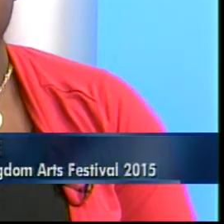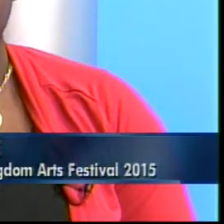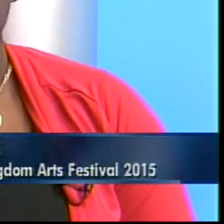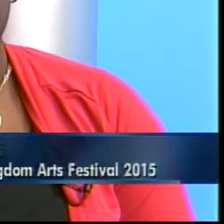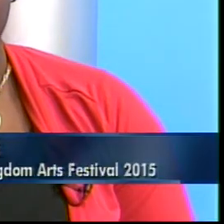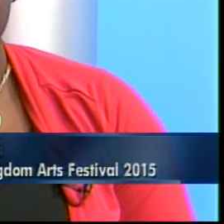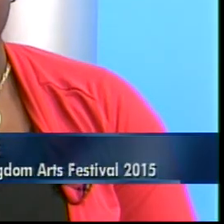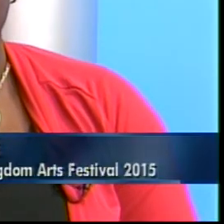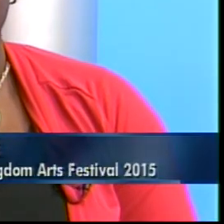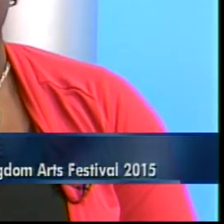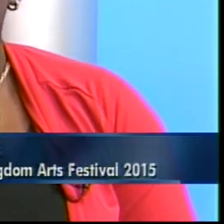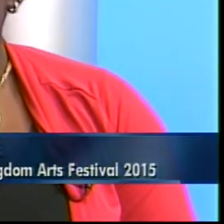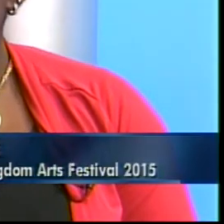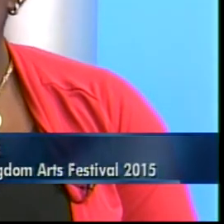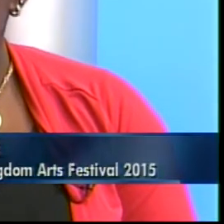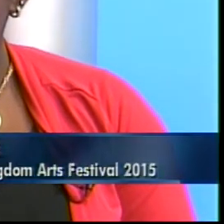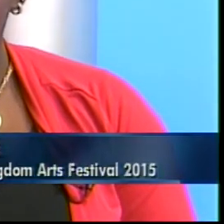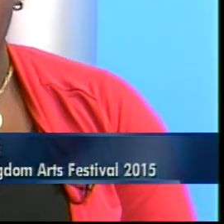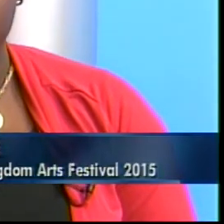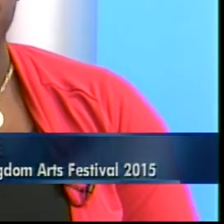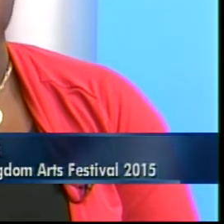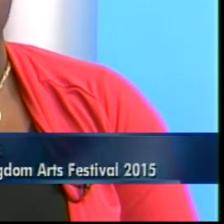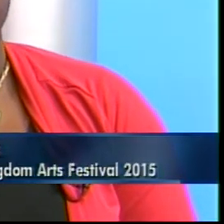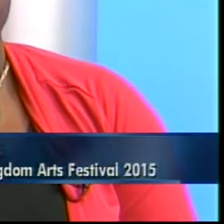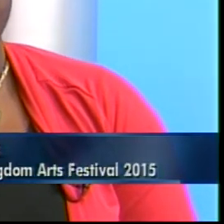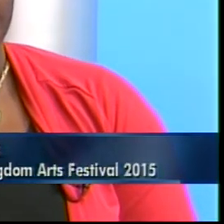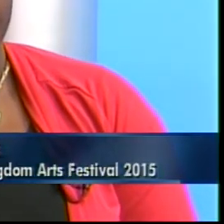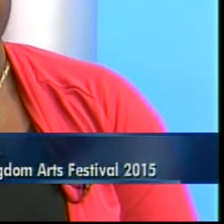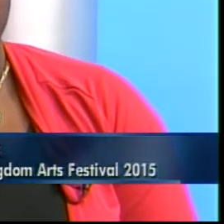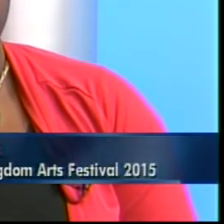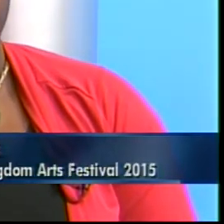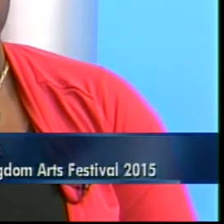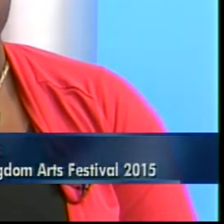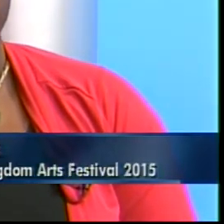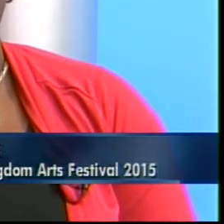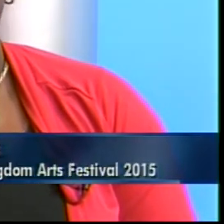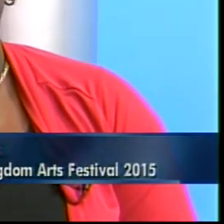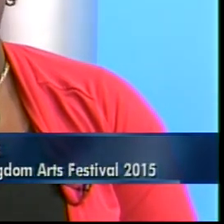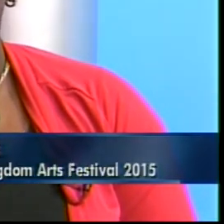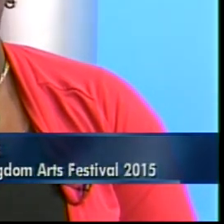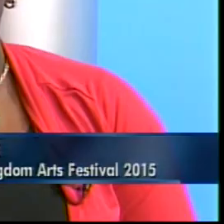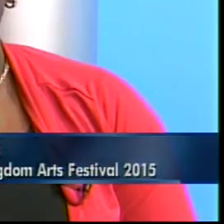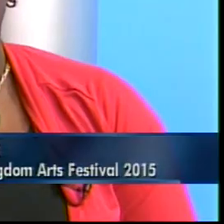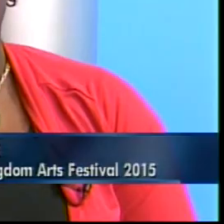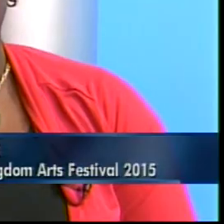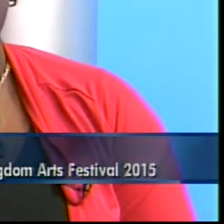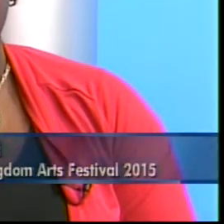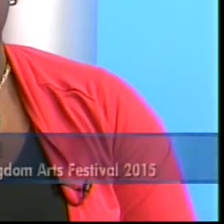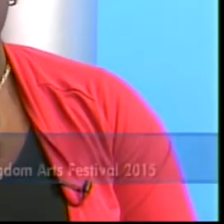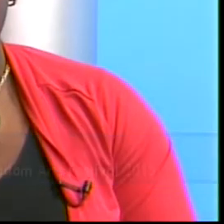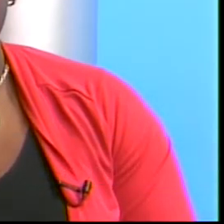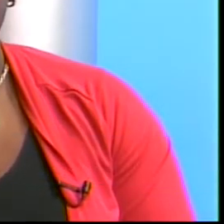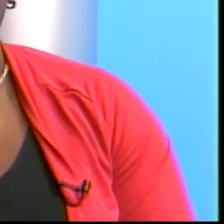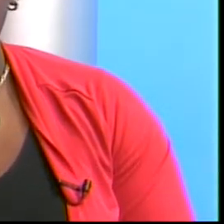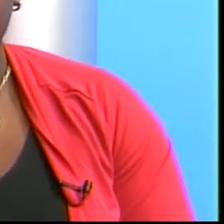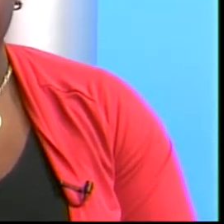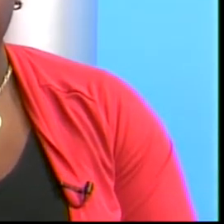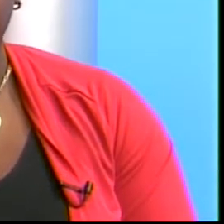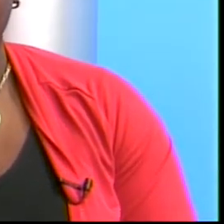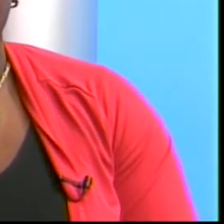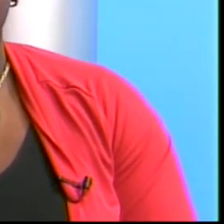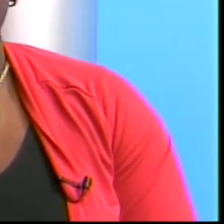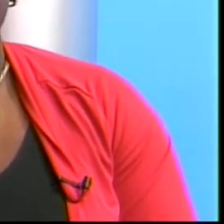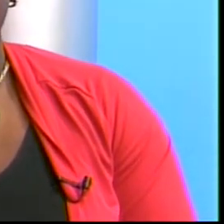Park Steel Shed. That's at 7 p.m. as well. On Friday, we have our culinary experience at Bagatelle Great Hall, 7